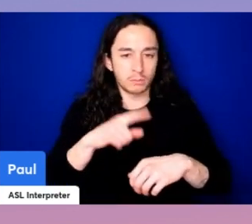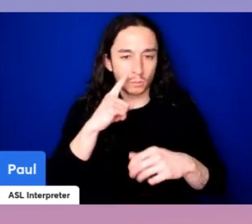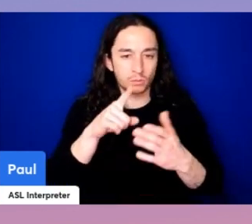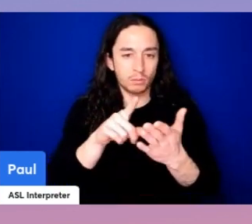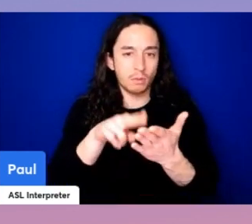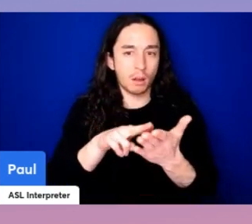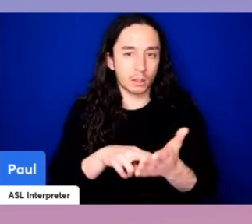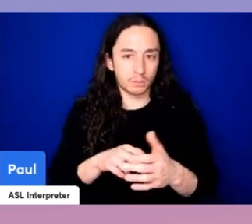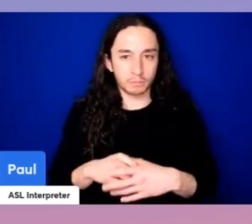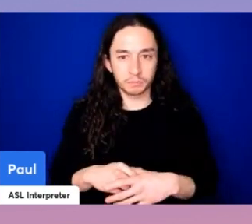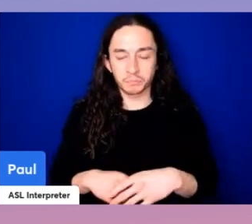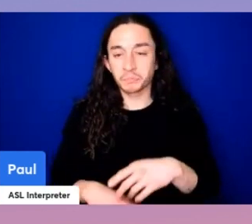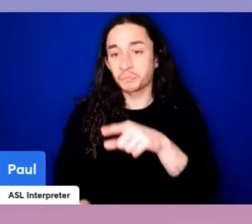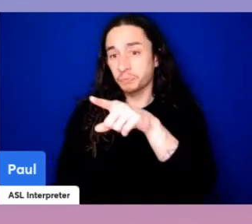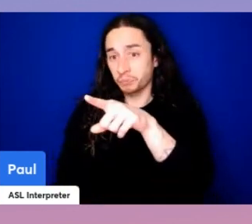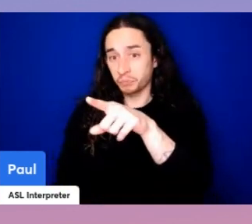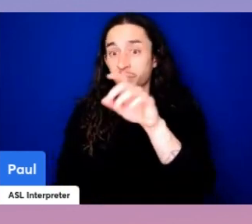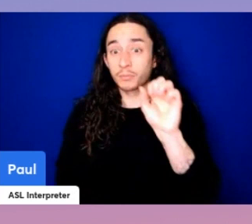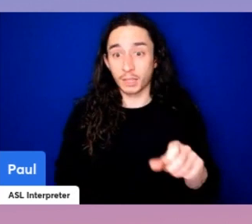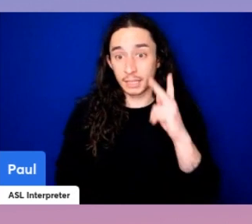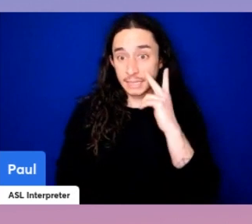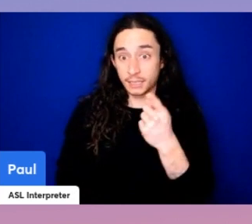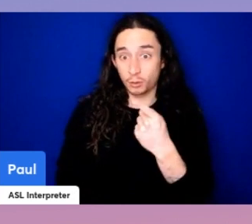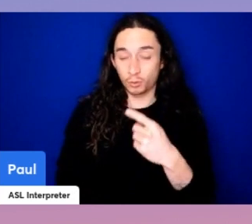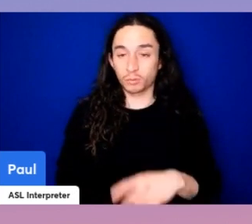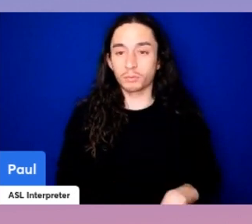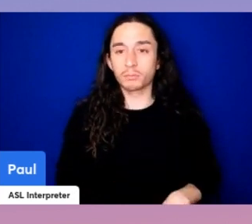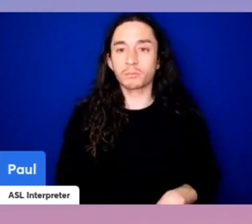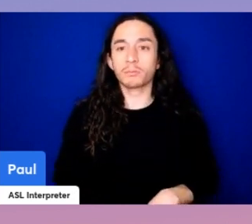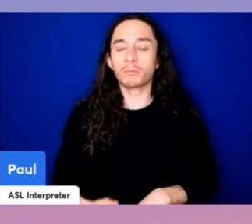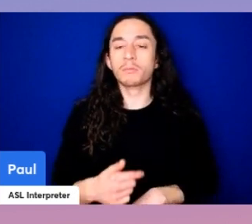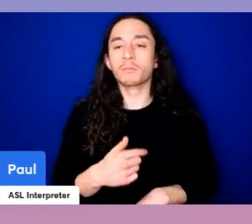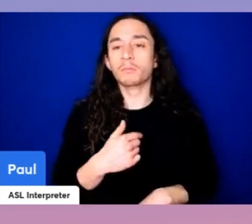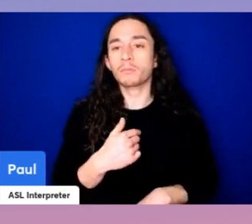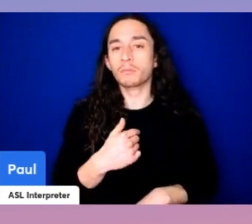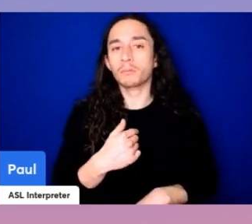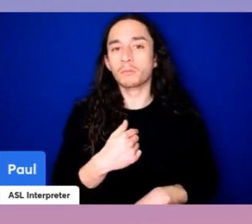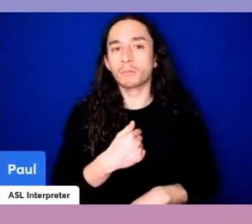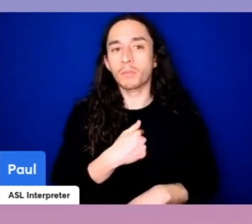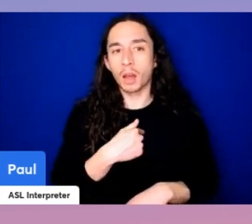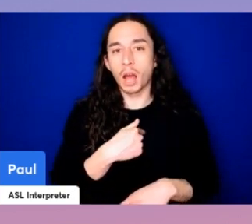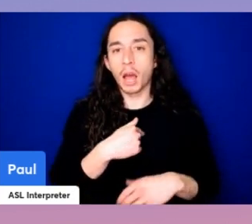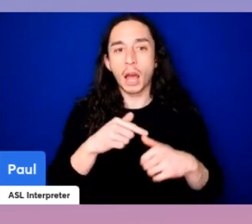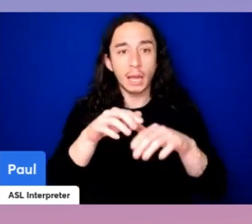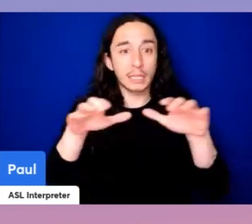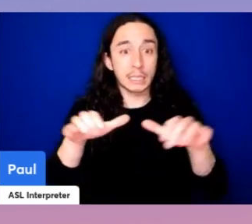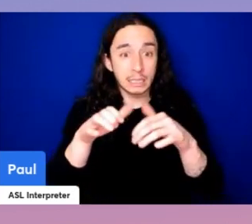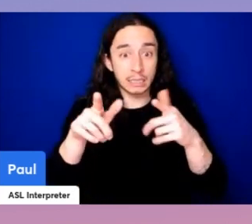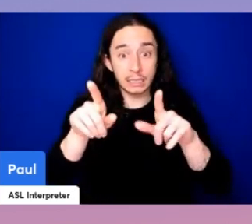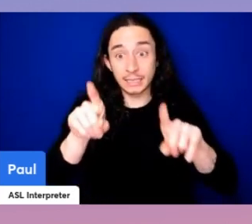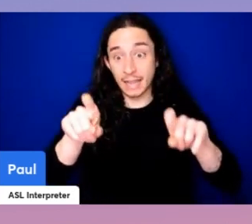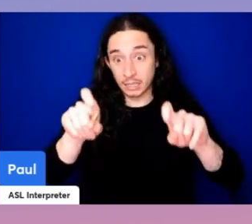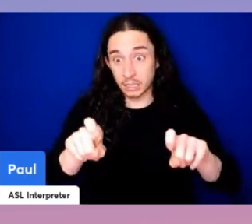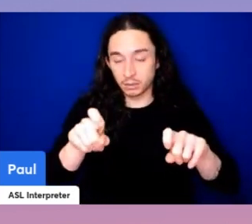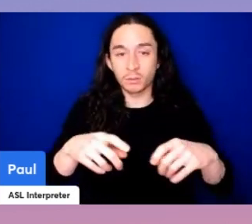Yeah, in here you can, as you can see, I do some integration tests. I will view the test.